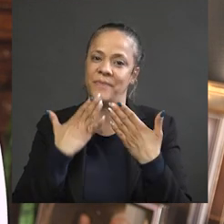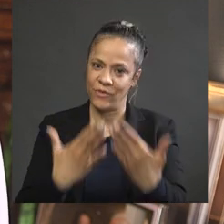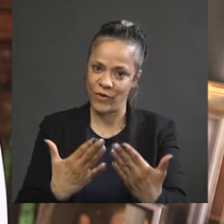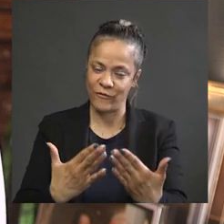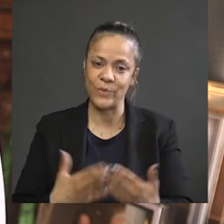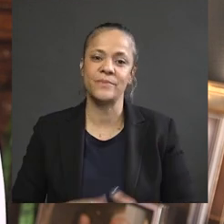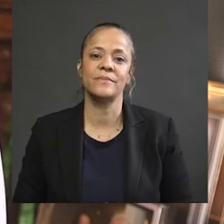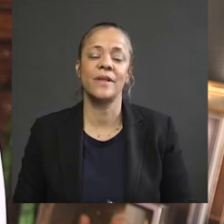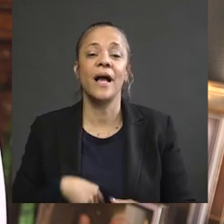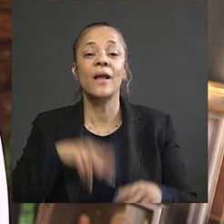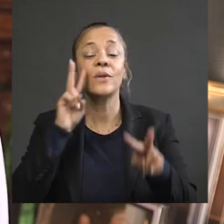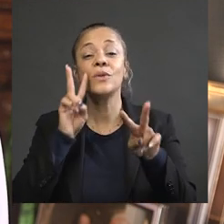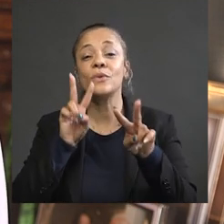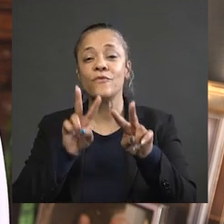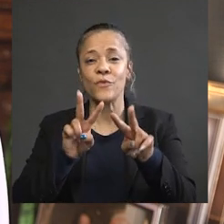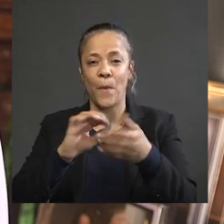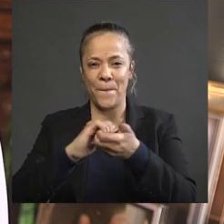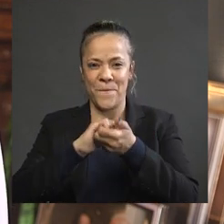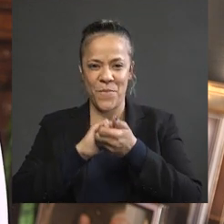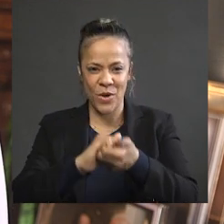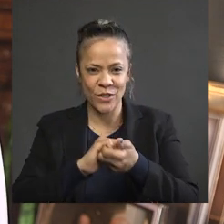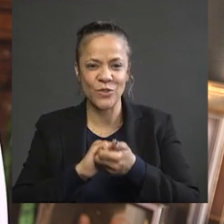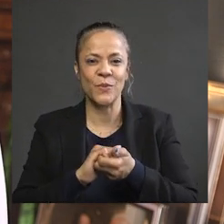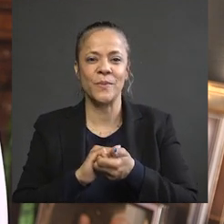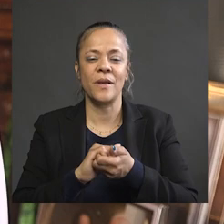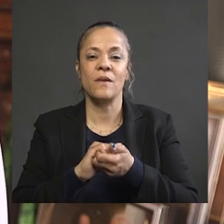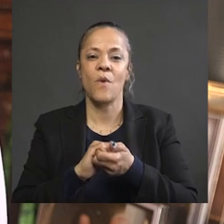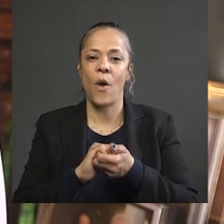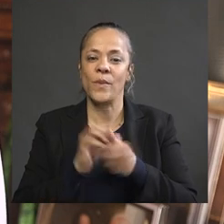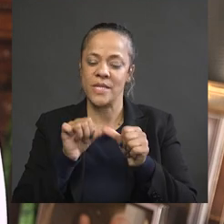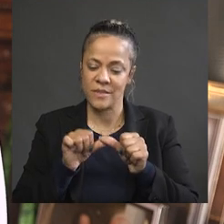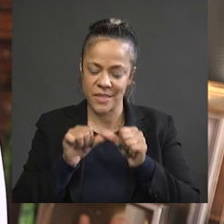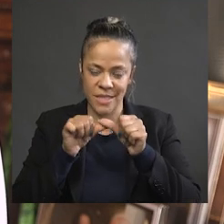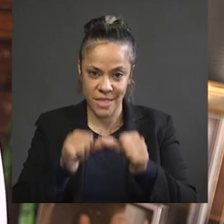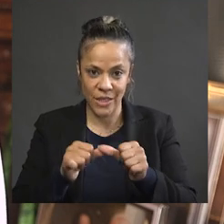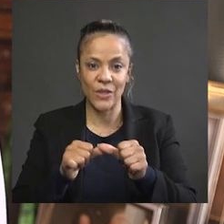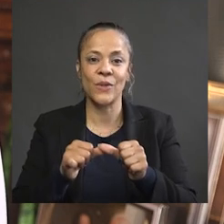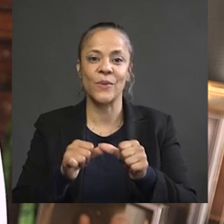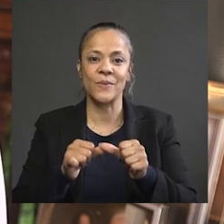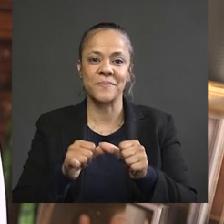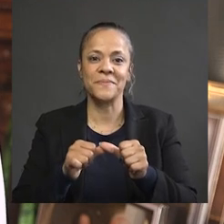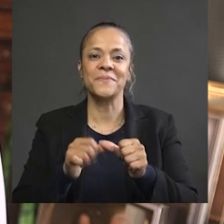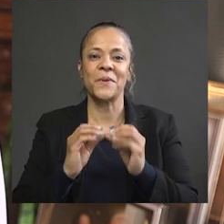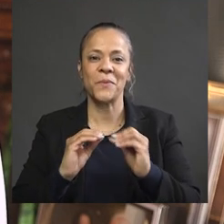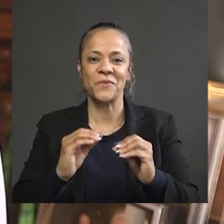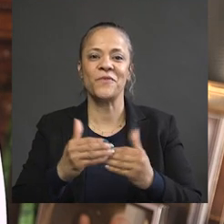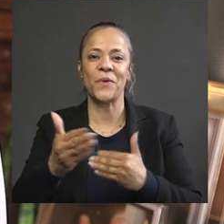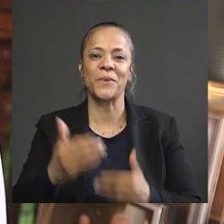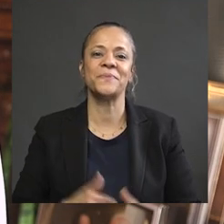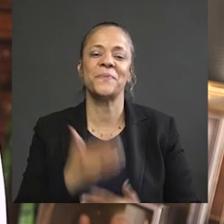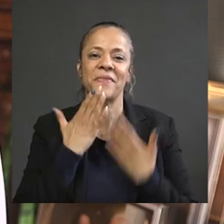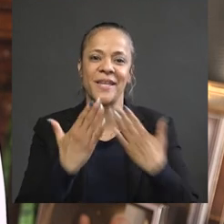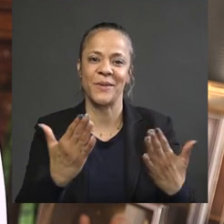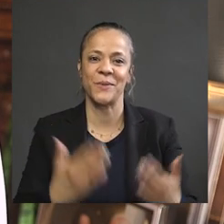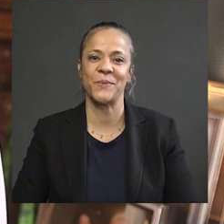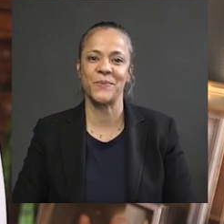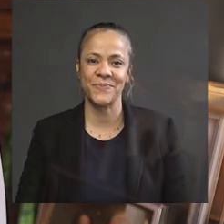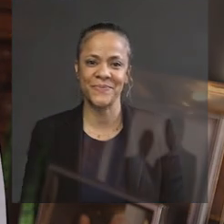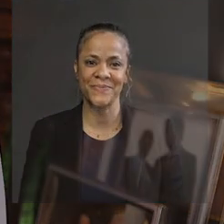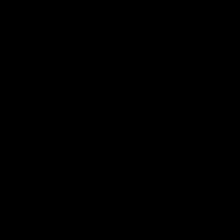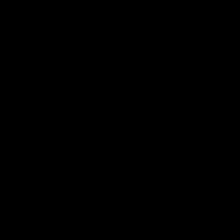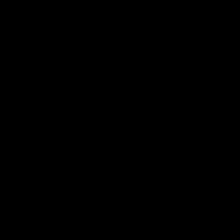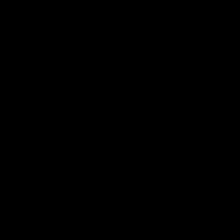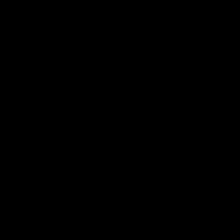I'm sincerely grateful. I look forward to continued partnerships as we keep moving our great city forward. Thank you.